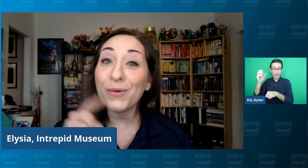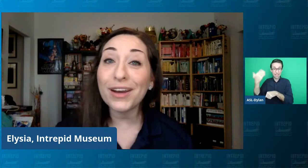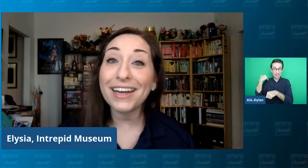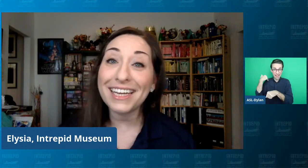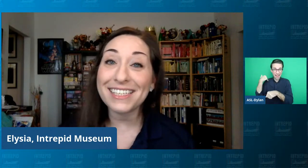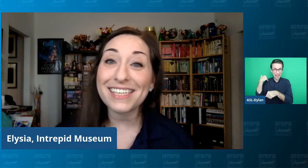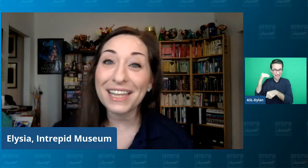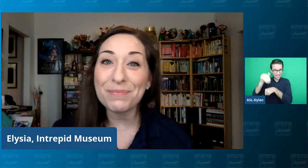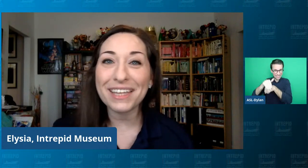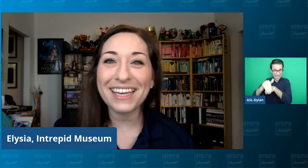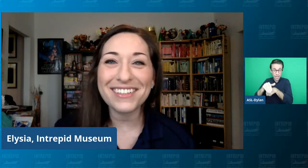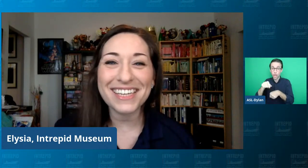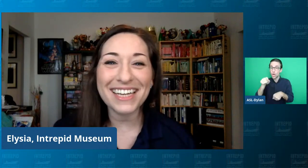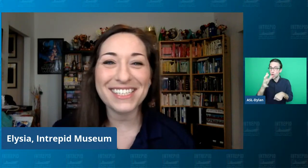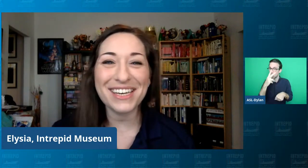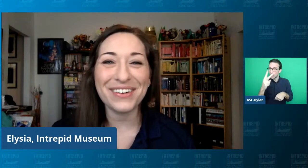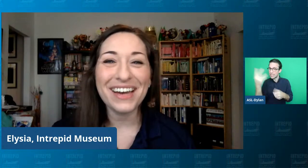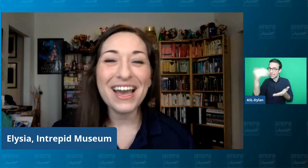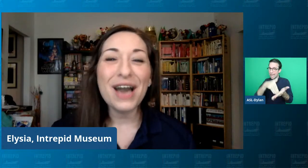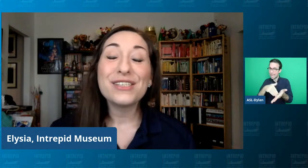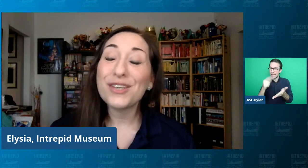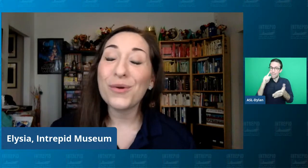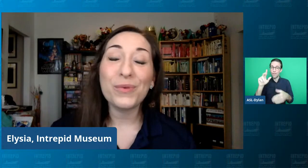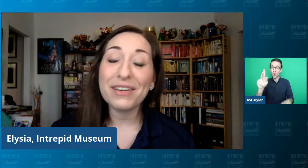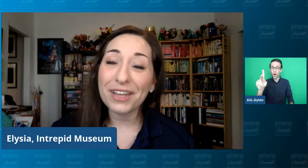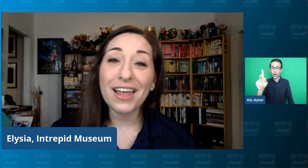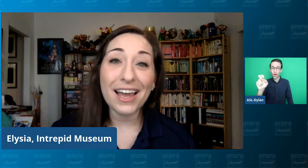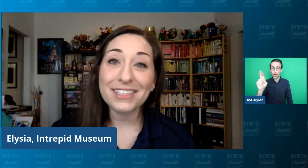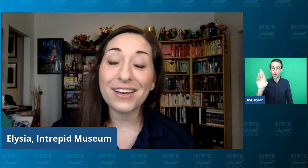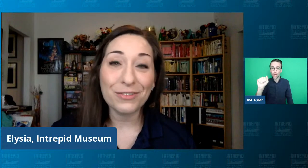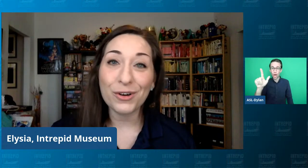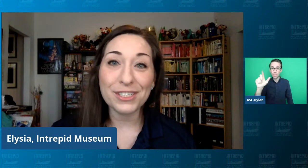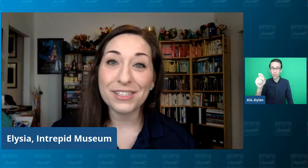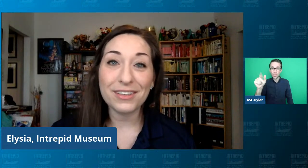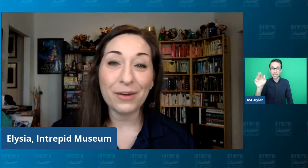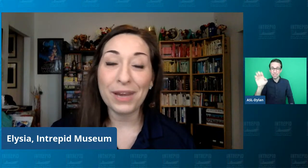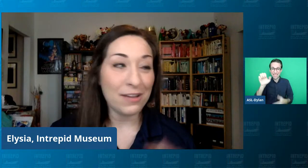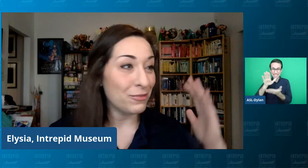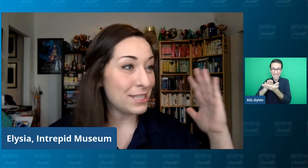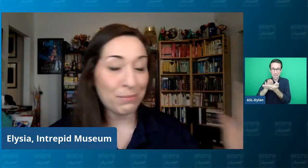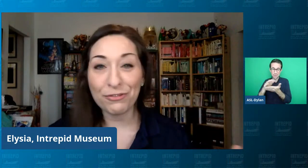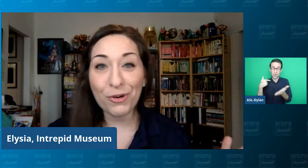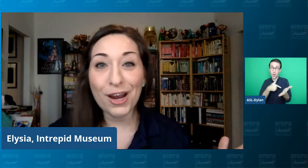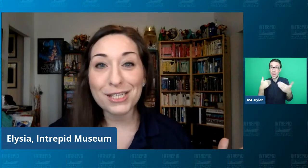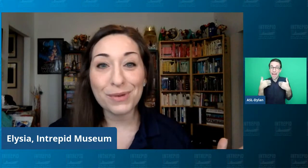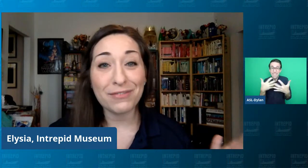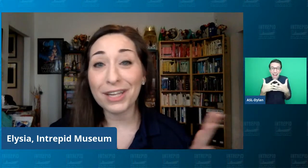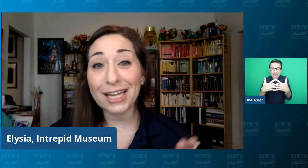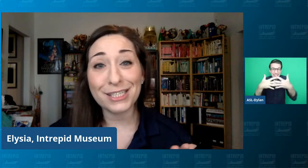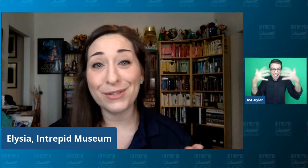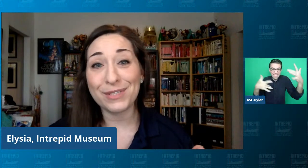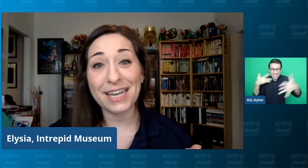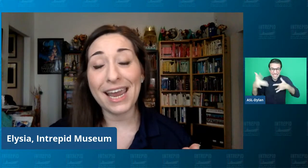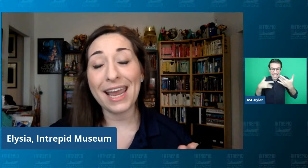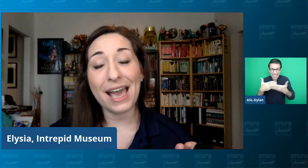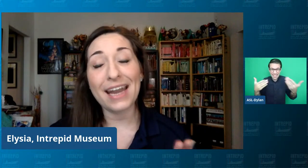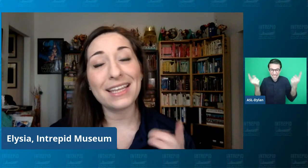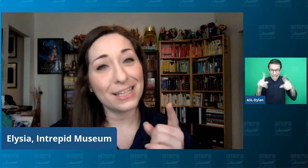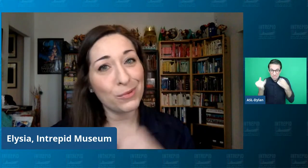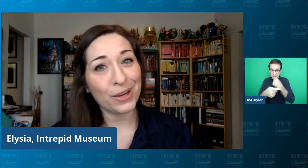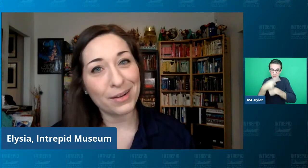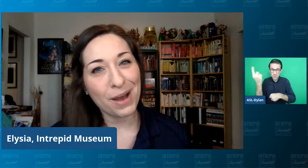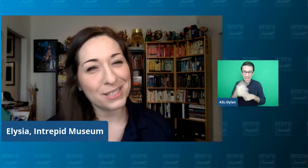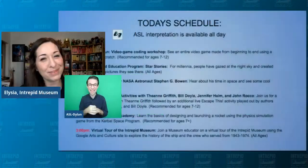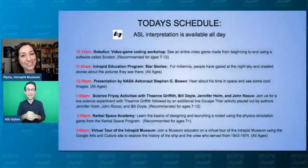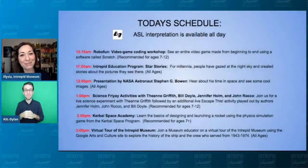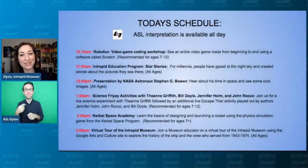Academy, who you are going to get to see a little bit later today too. So we have a lot, of course, that we have set before us. We have a lot to do today, and I